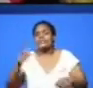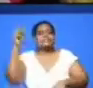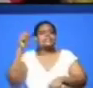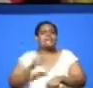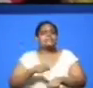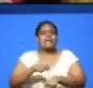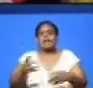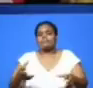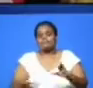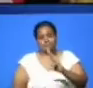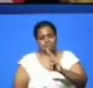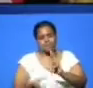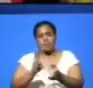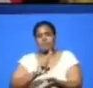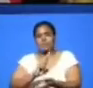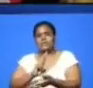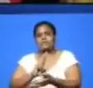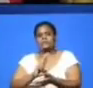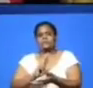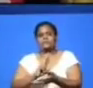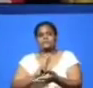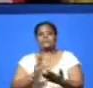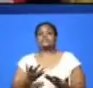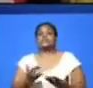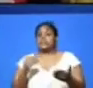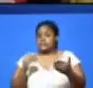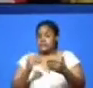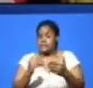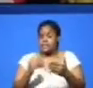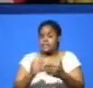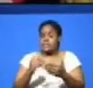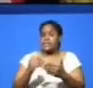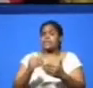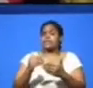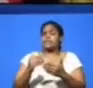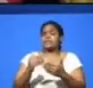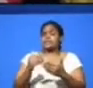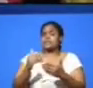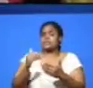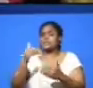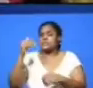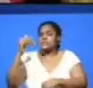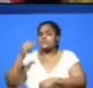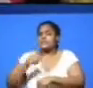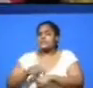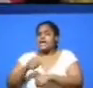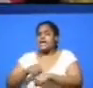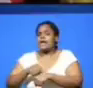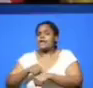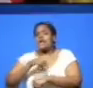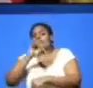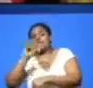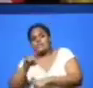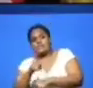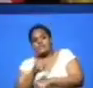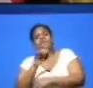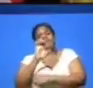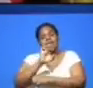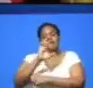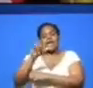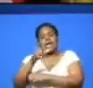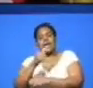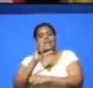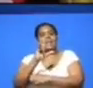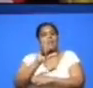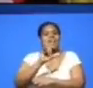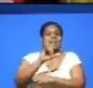to repent. We're on the verge of the Elijah message in its closing days. Well,